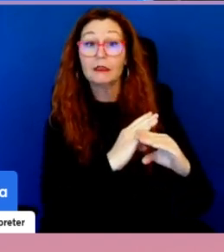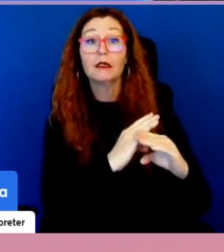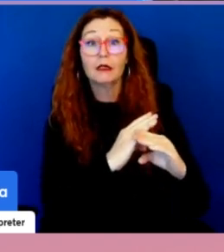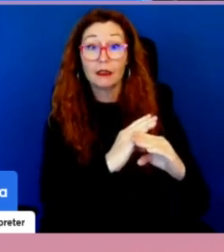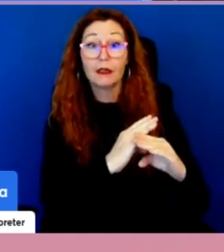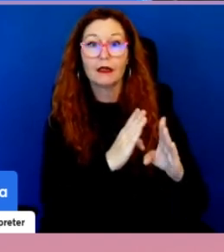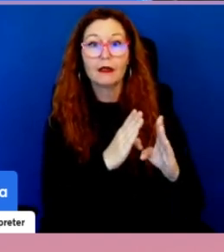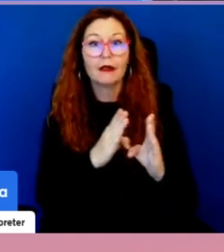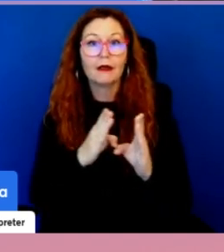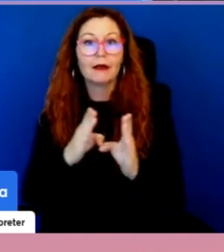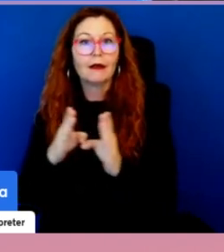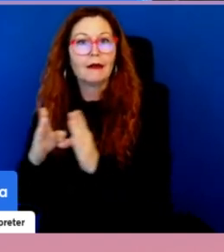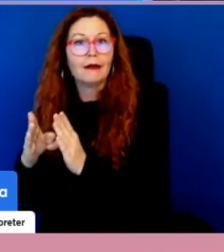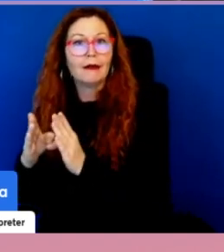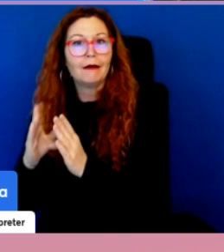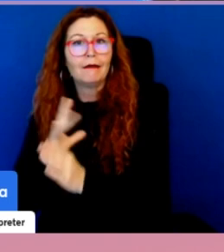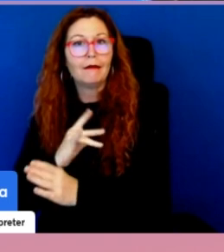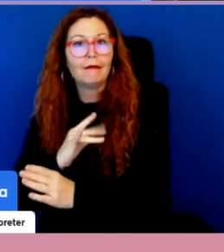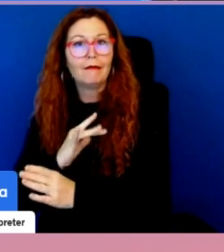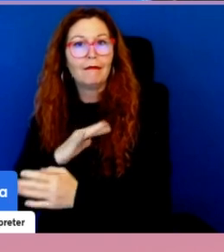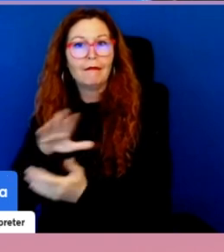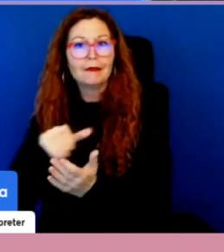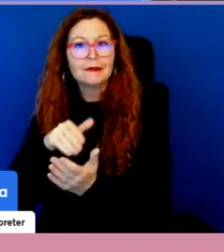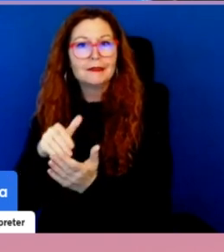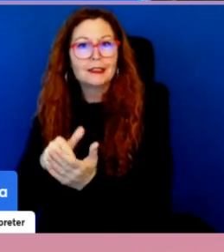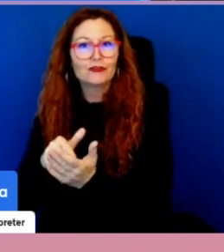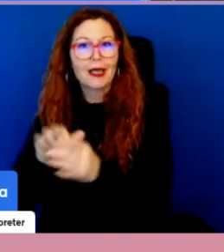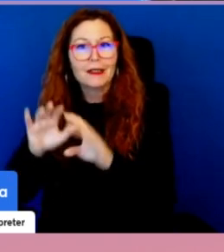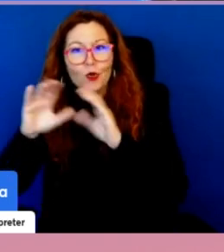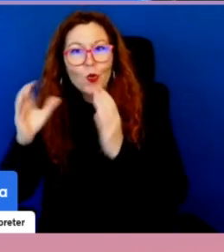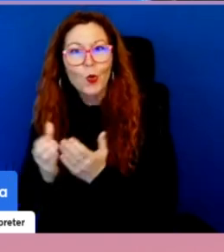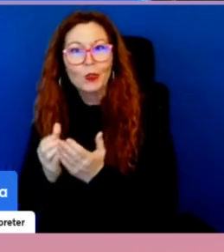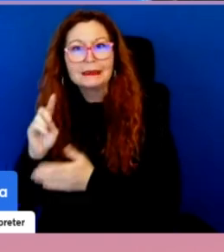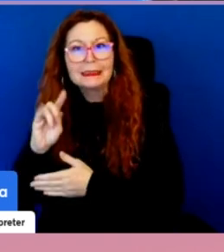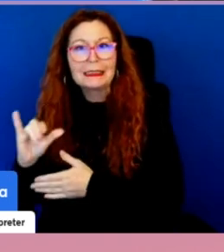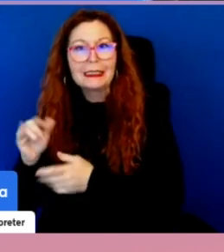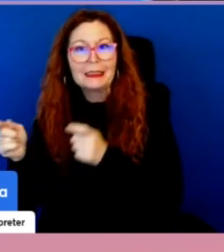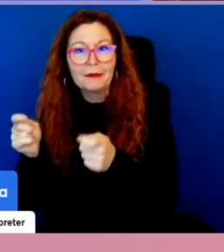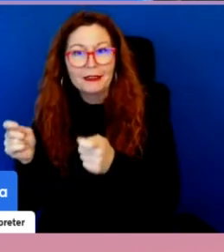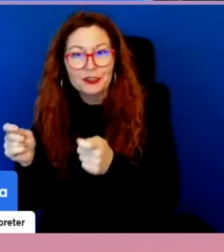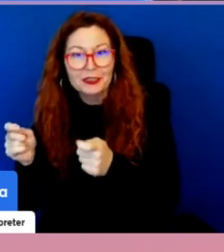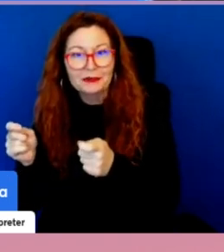great centralized holistic key management solution with the PKI engine.